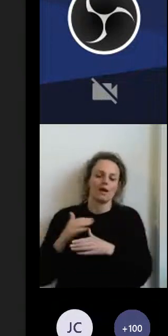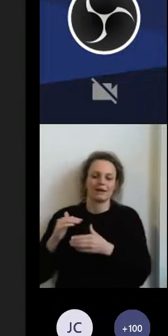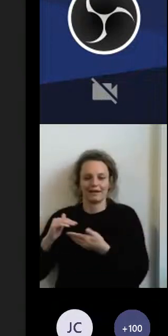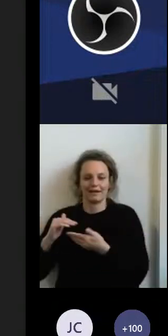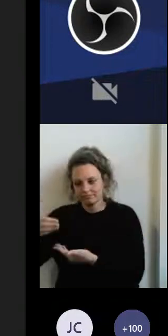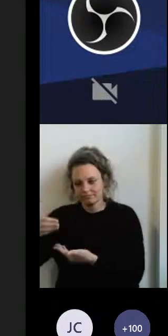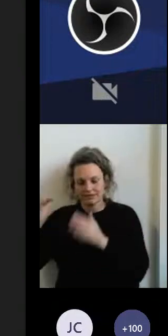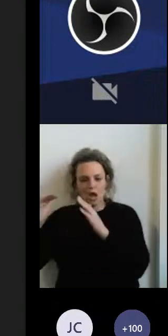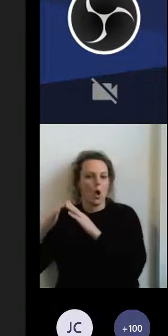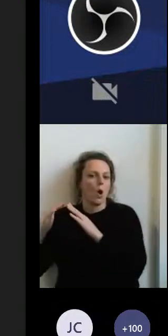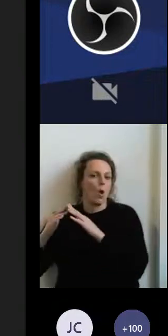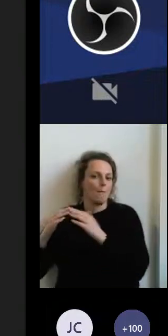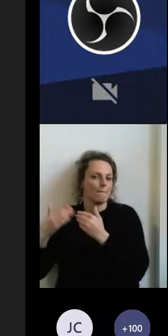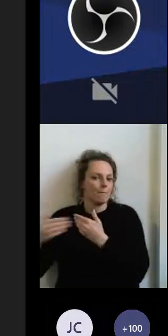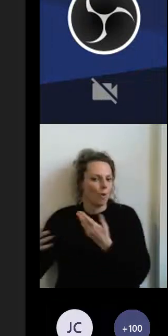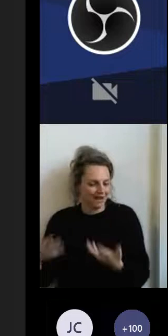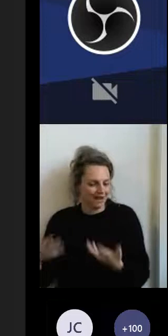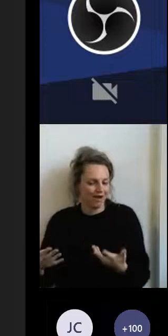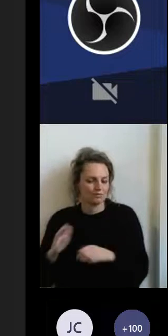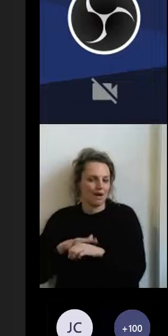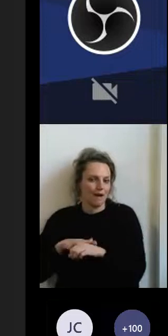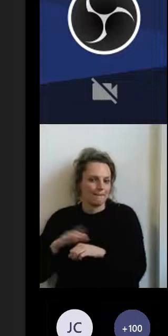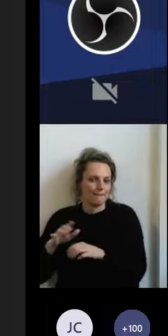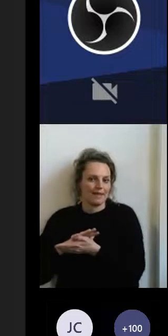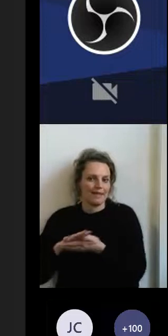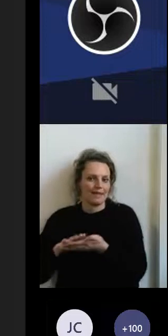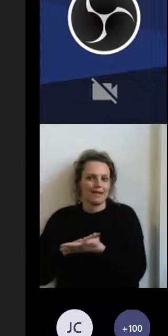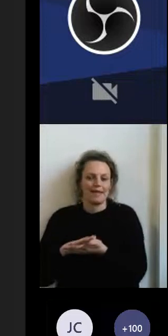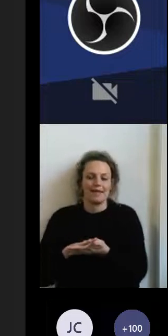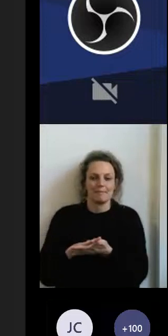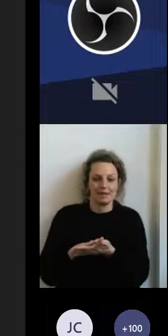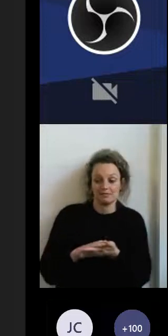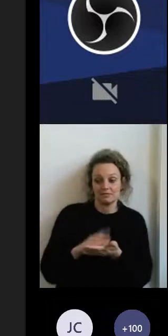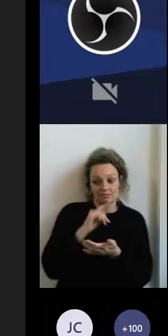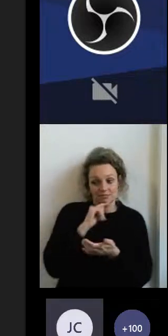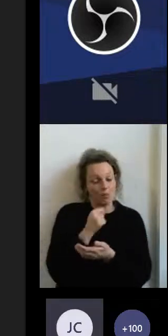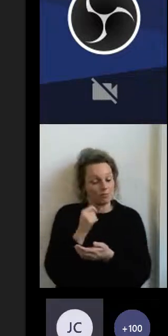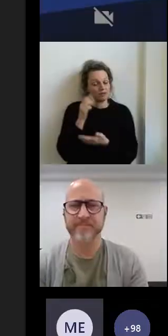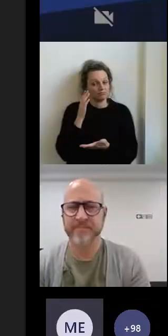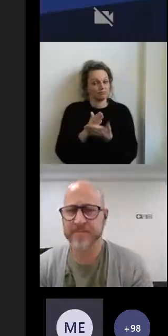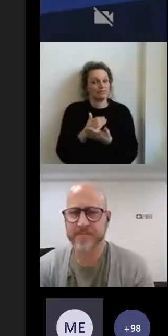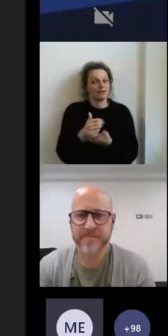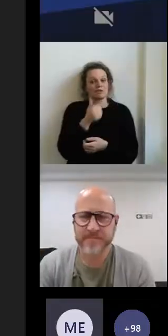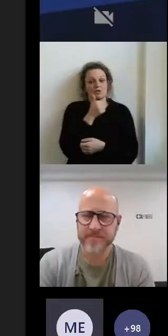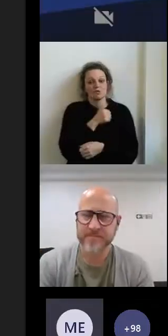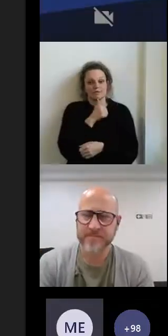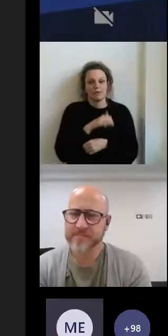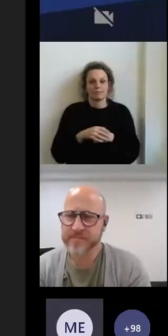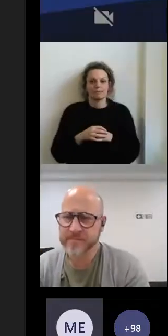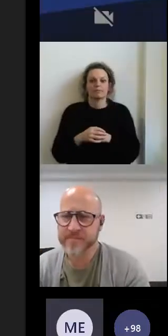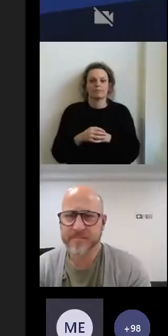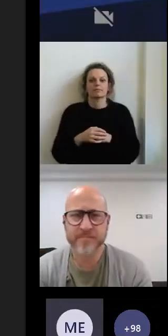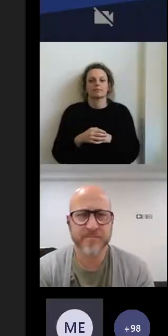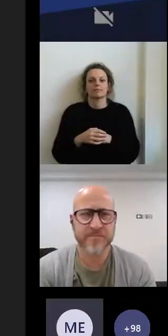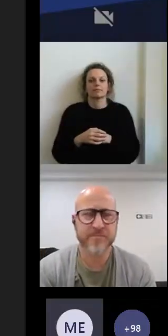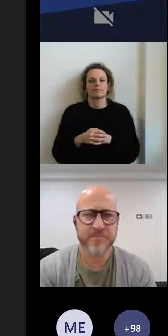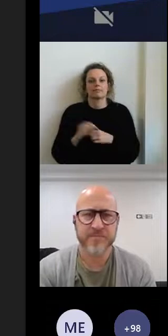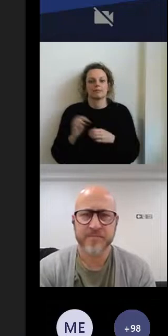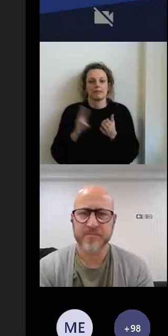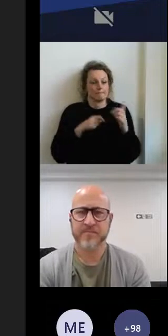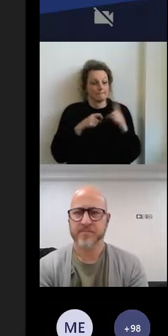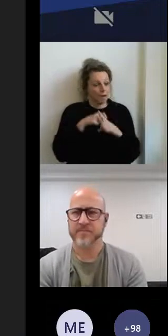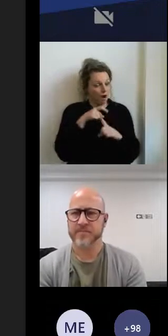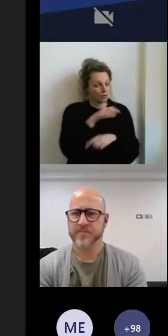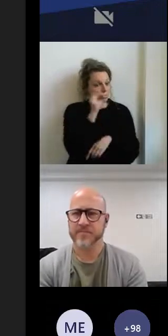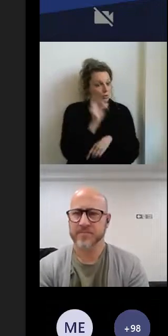as much. So, yeah, thank you for that, Jeremy. That would be very useful and useful to tell customers. Yes. Just a question. So do you use